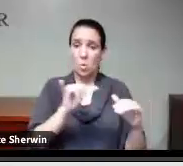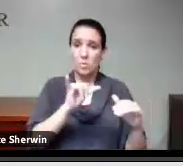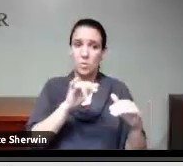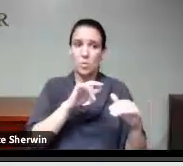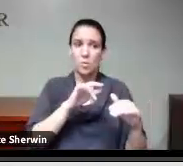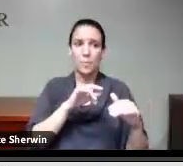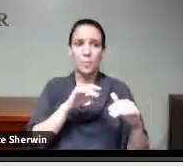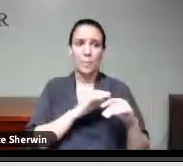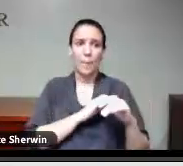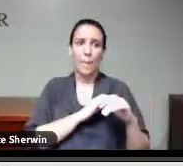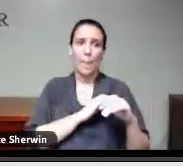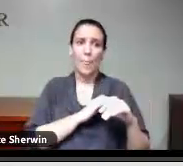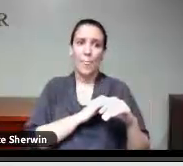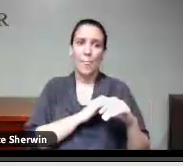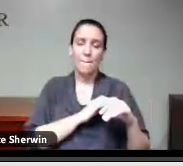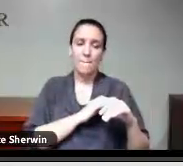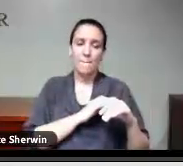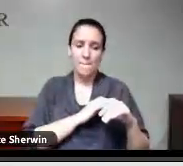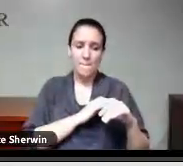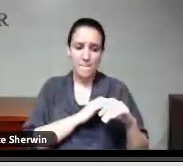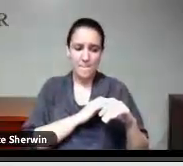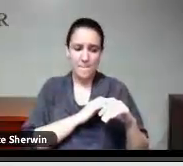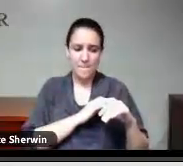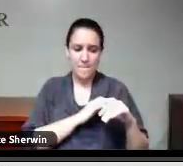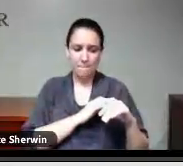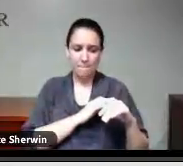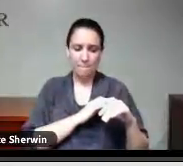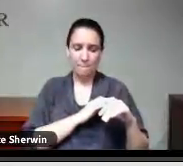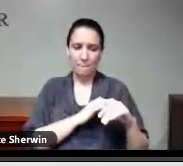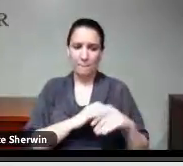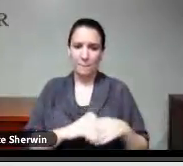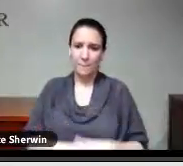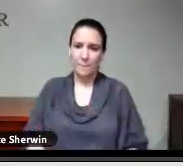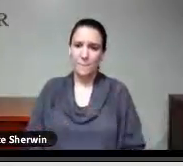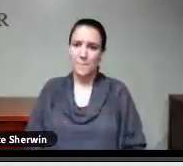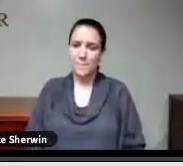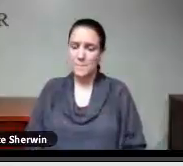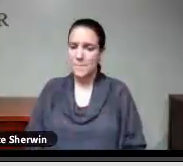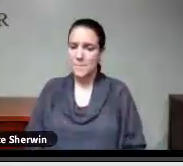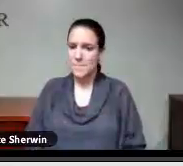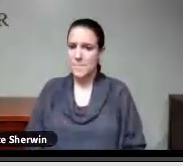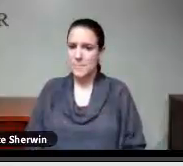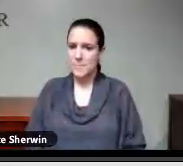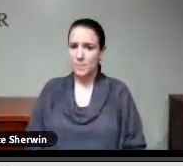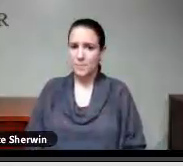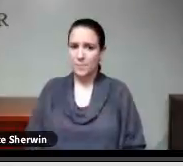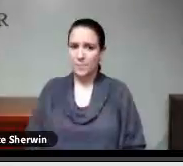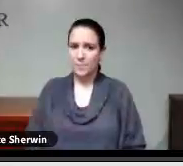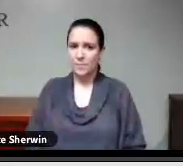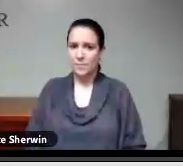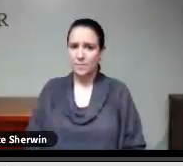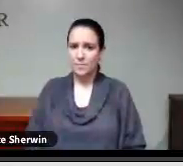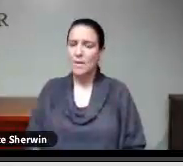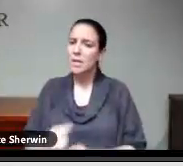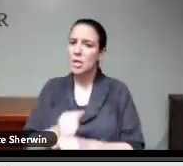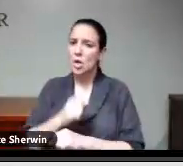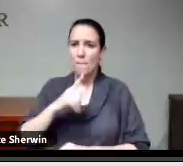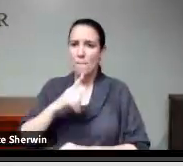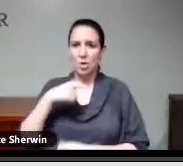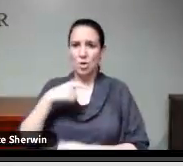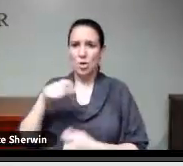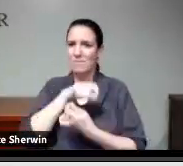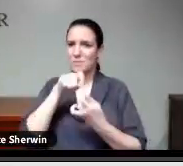you are building in a mechanism to make sure that you have, to the extent possible, some specific demographic